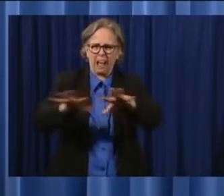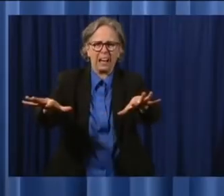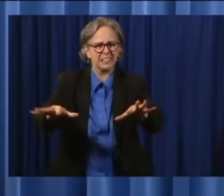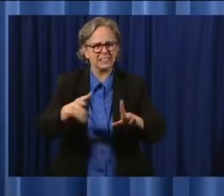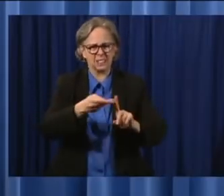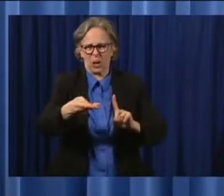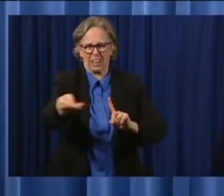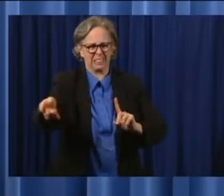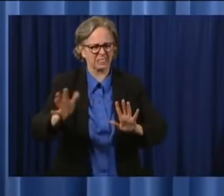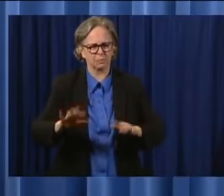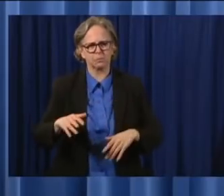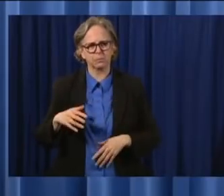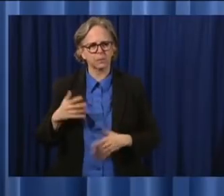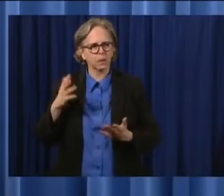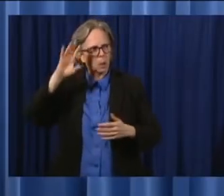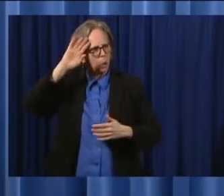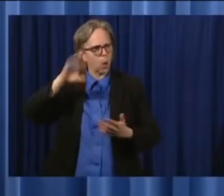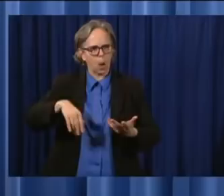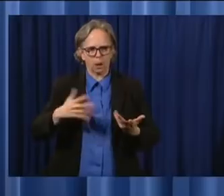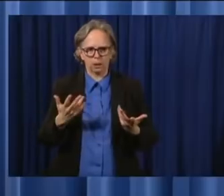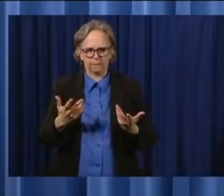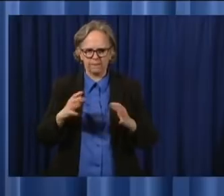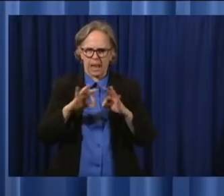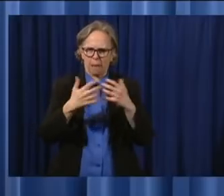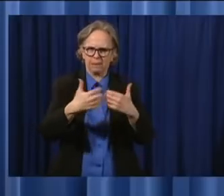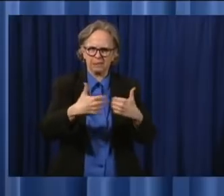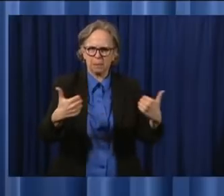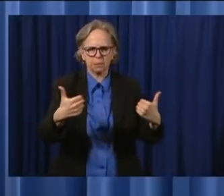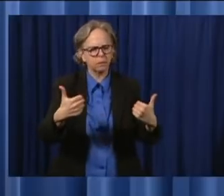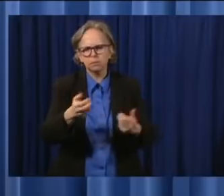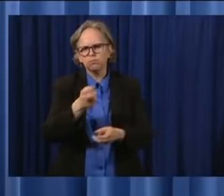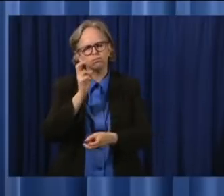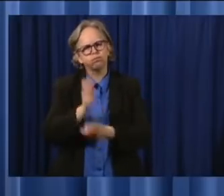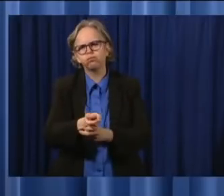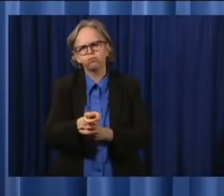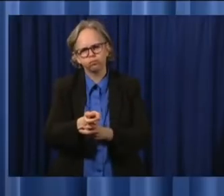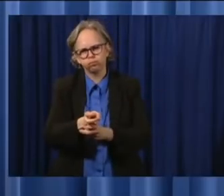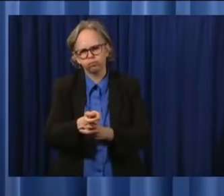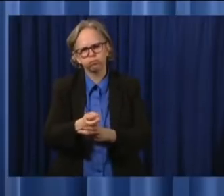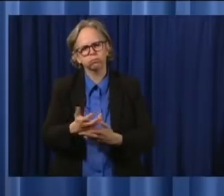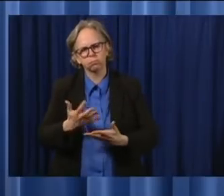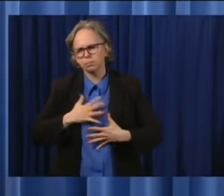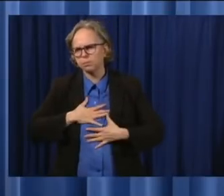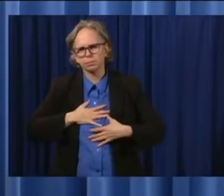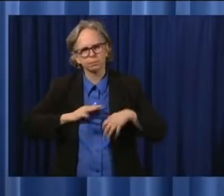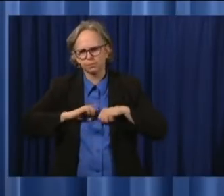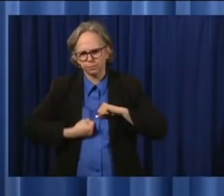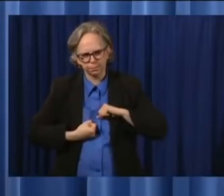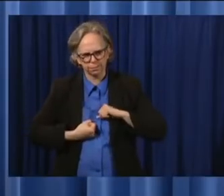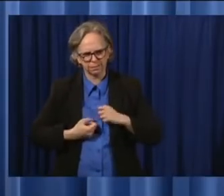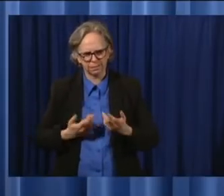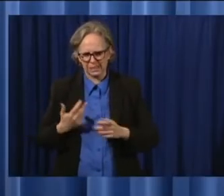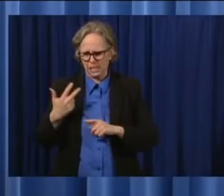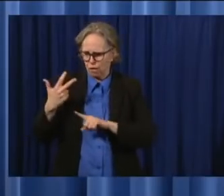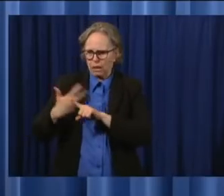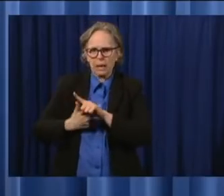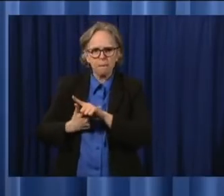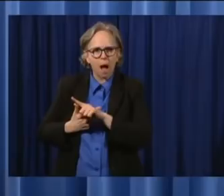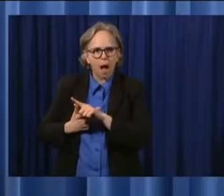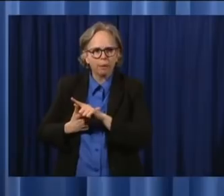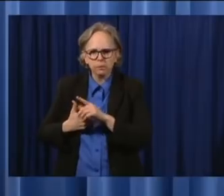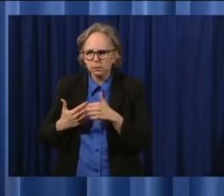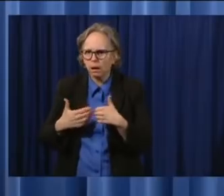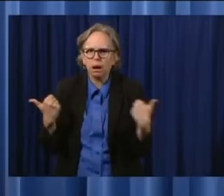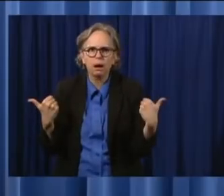number of months, several months into this. And so we've got family members who have not been able to see other family members for